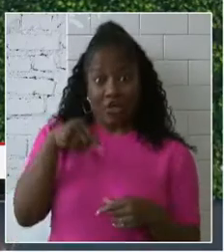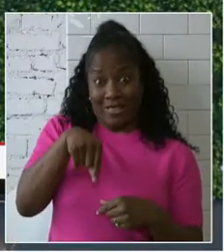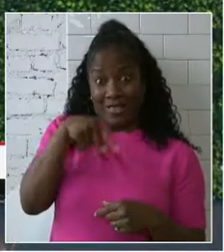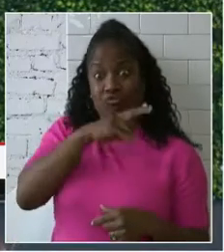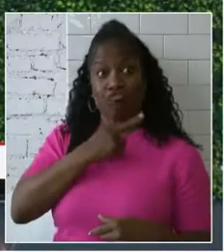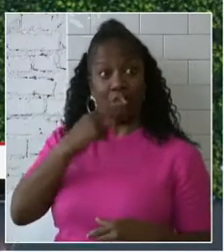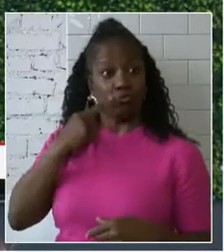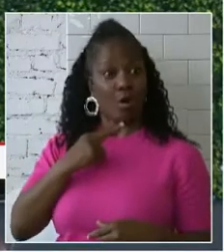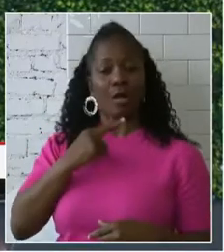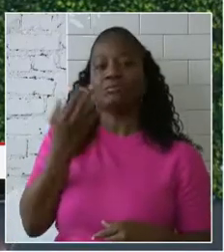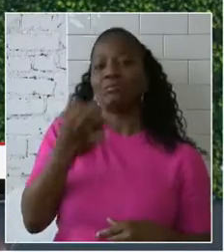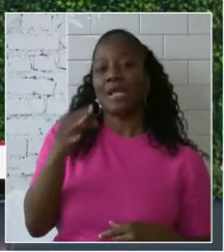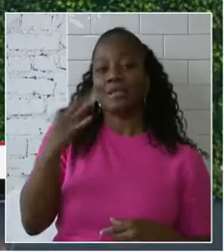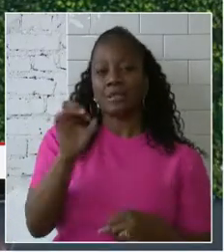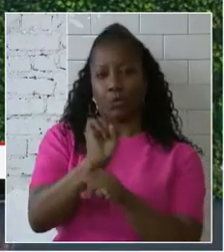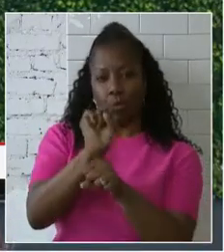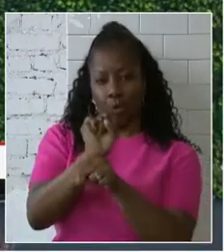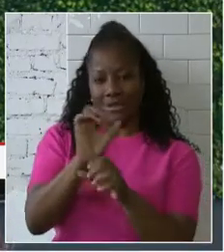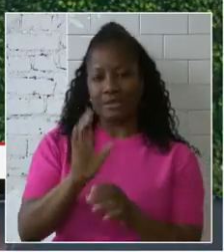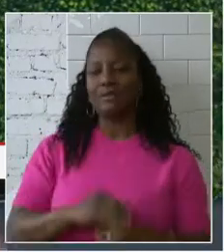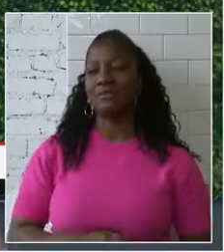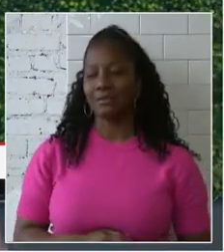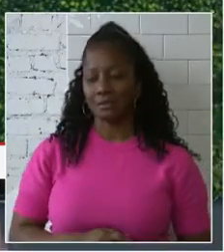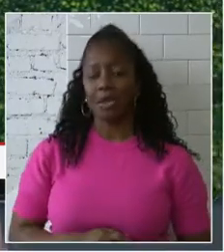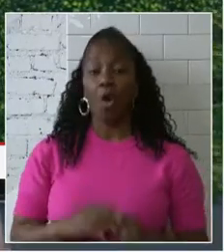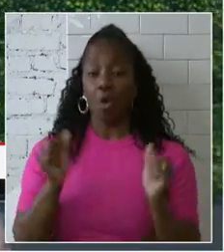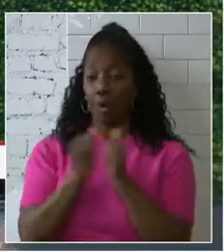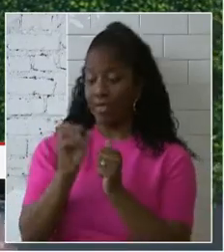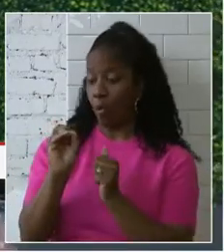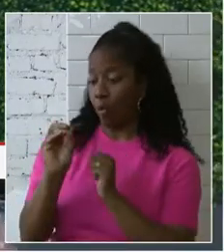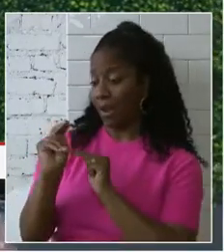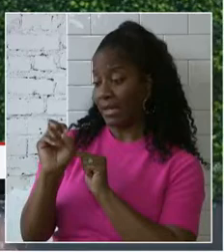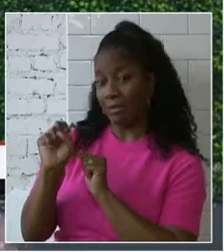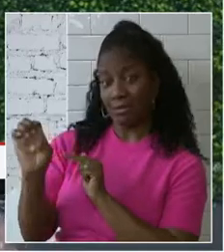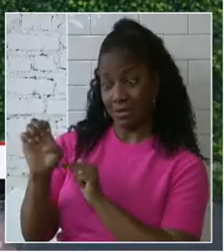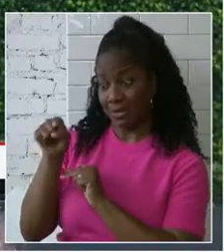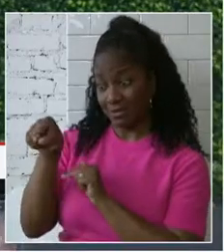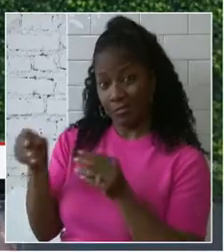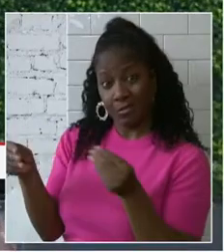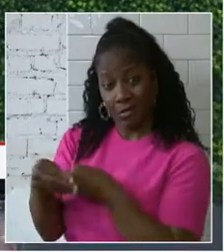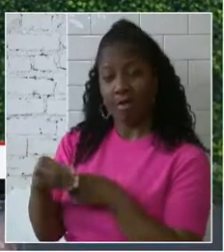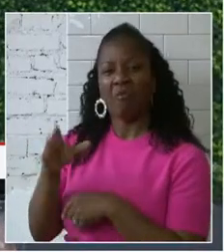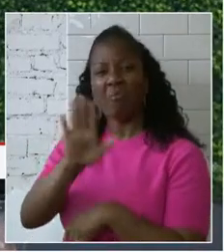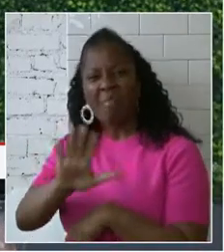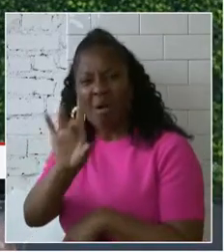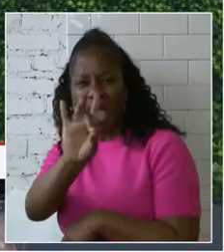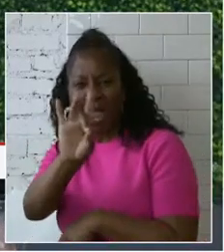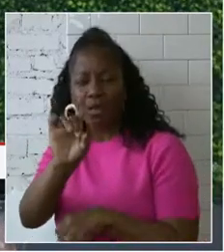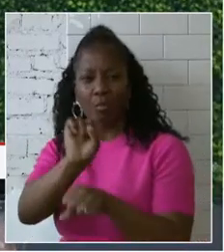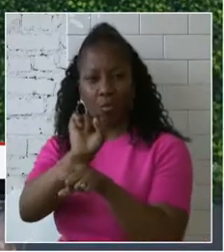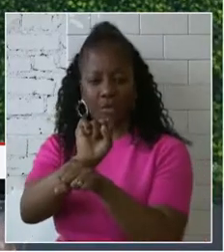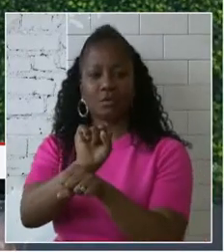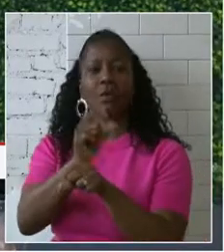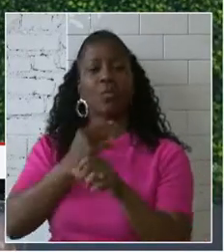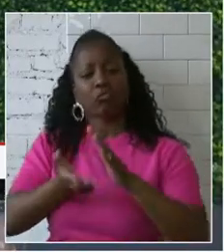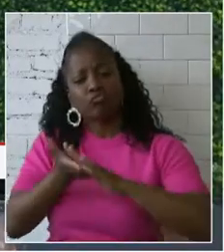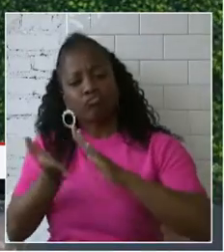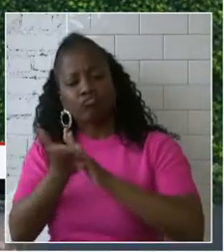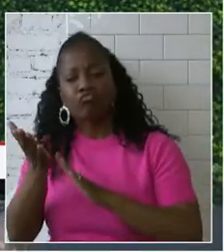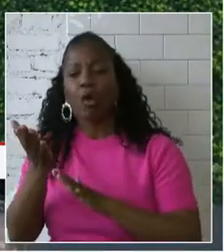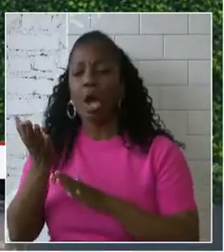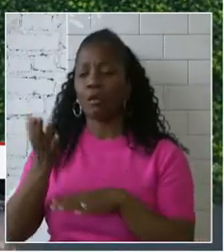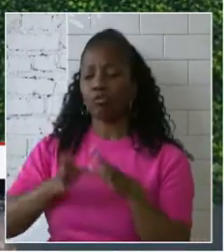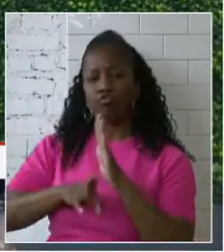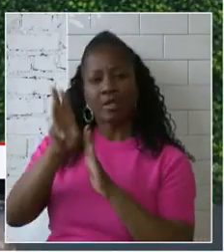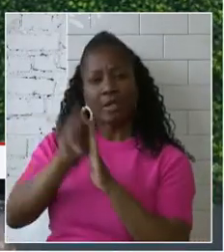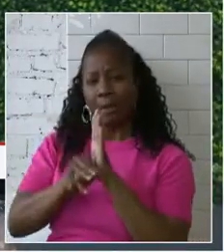19 employees. With the One's Office, I have approximately 8 employees, which we run a curriculum at Anacostia